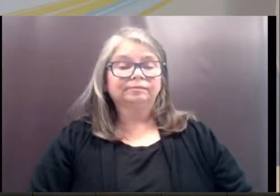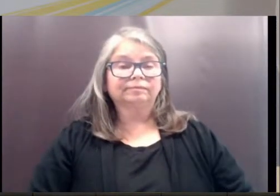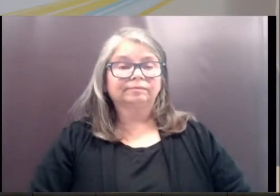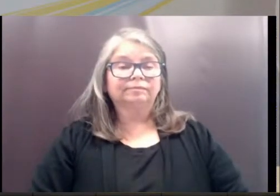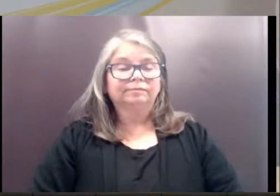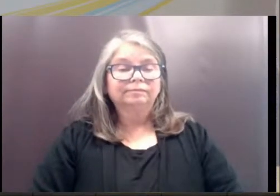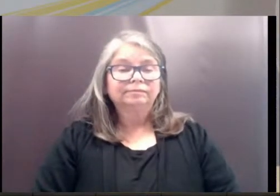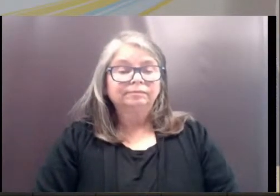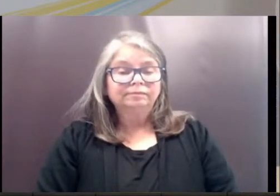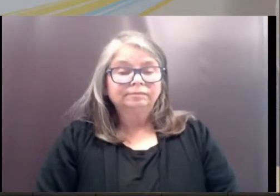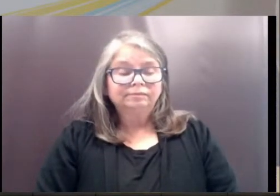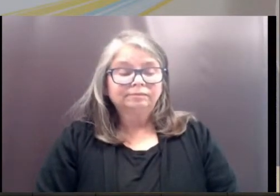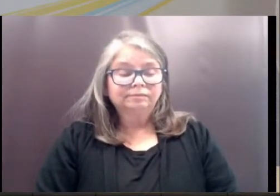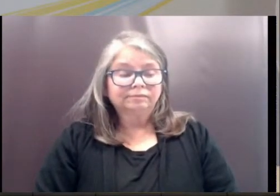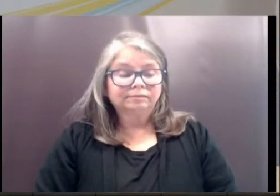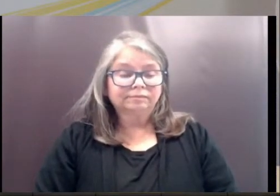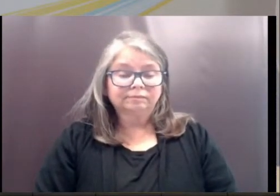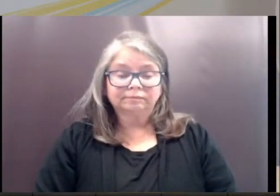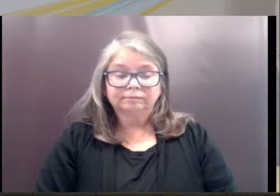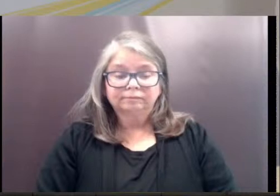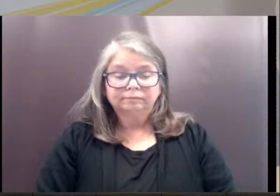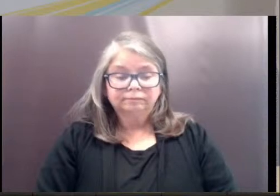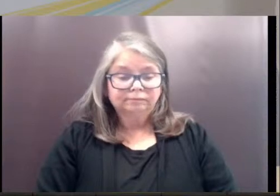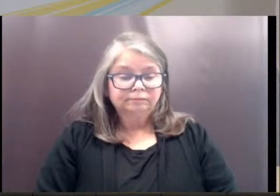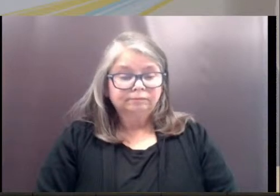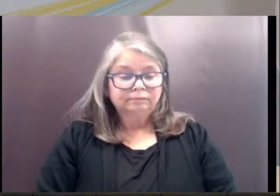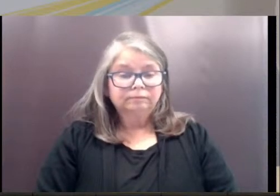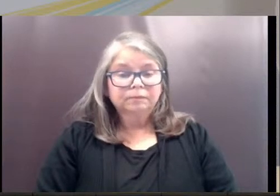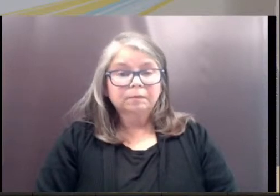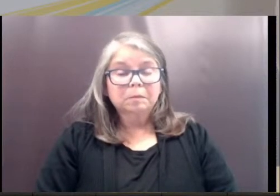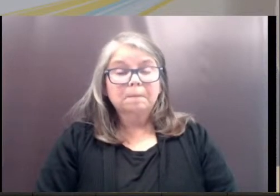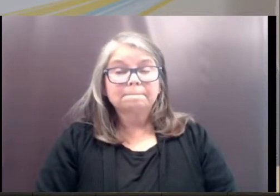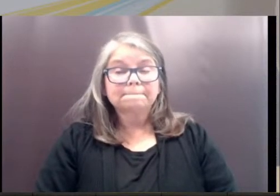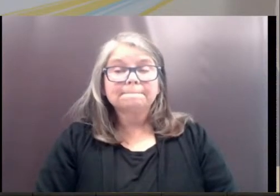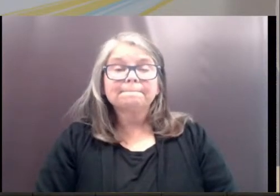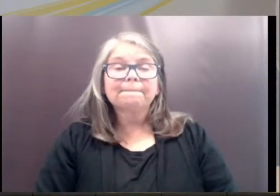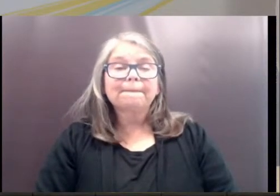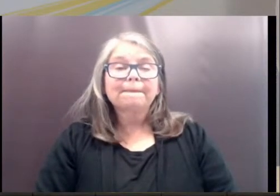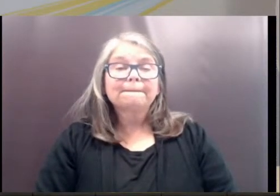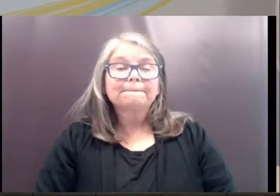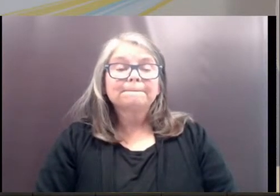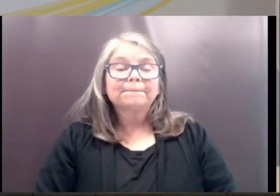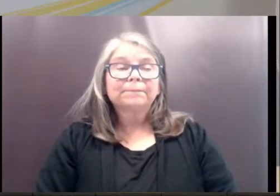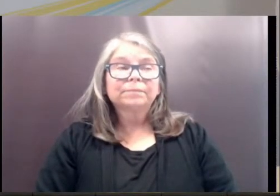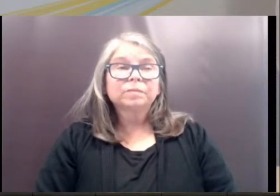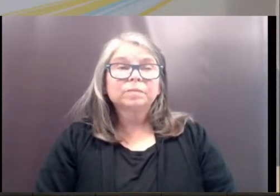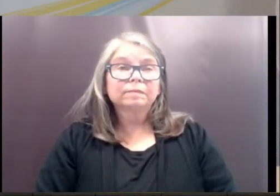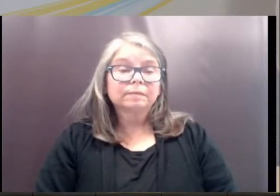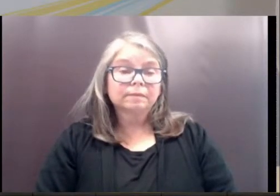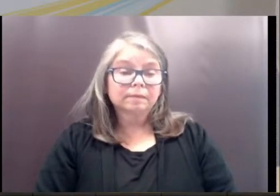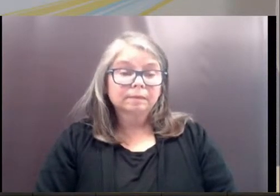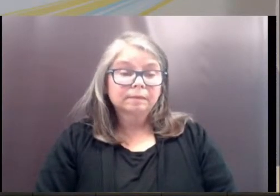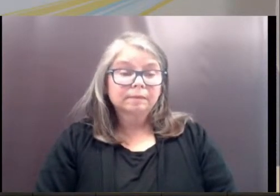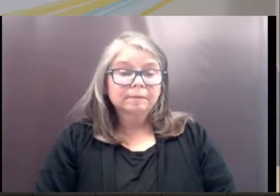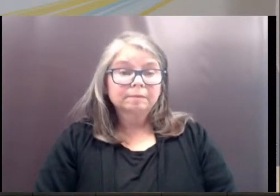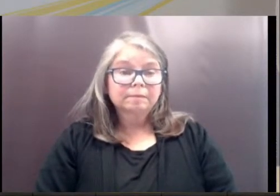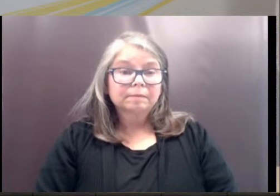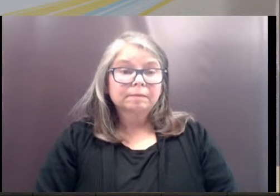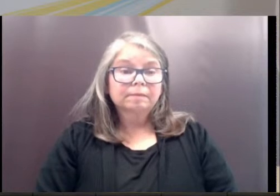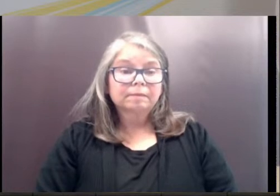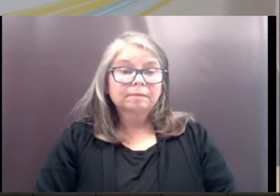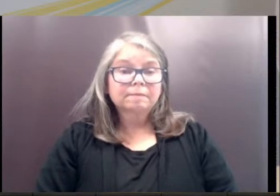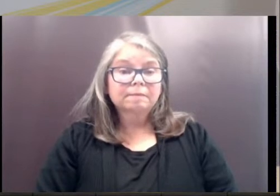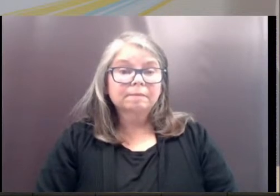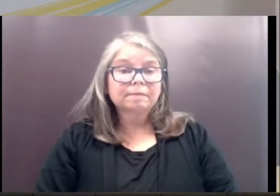vaccins. Vous avez dit les plus de 70 ans seront prioritaires. Vous allez commencer par les plus de 80 ans. Comment ça